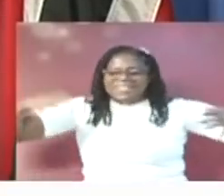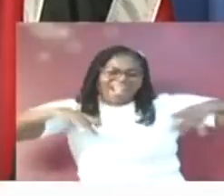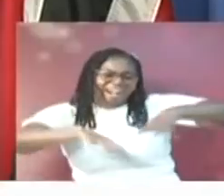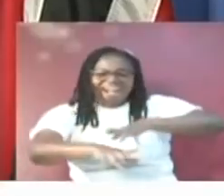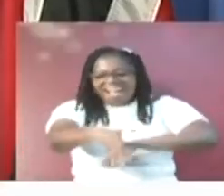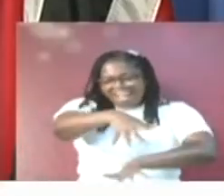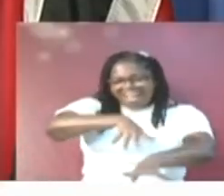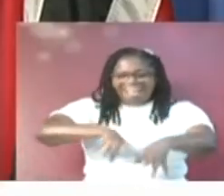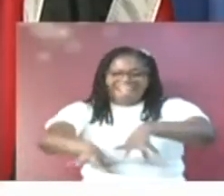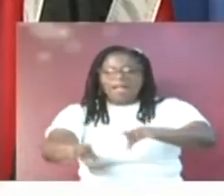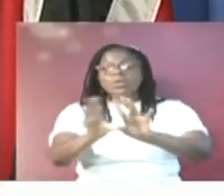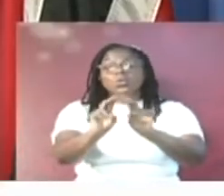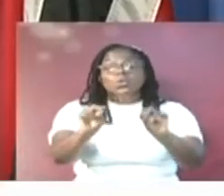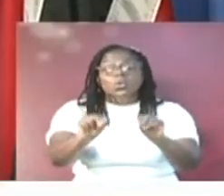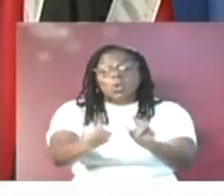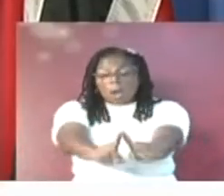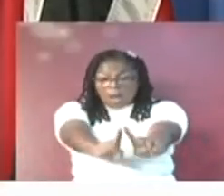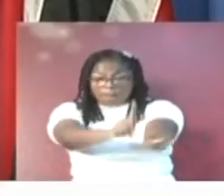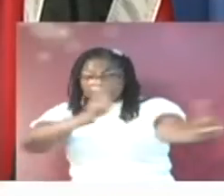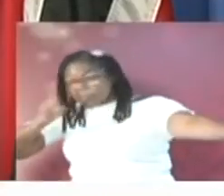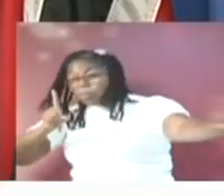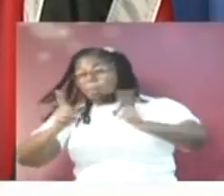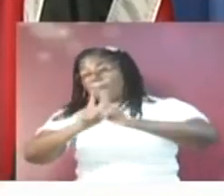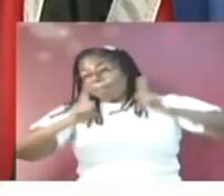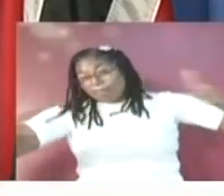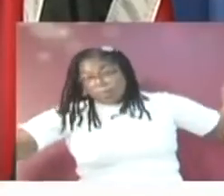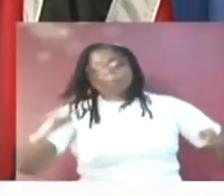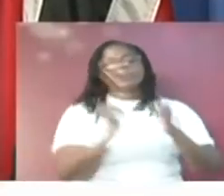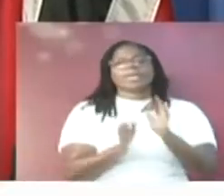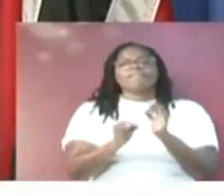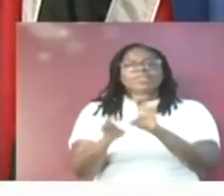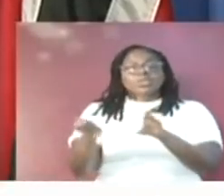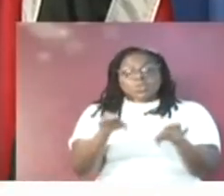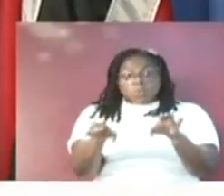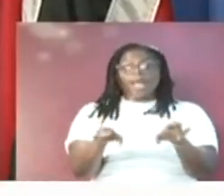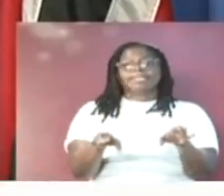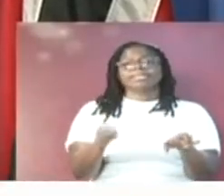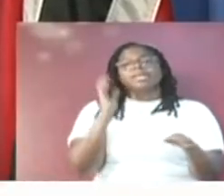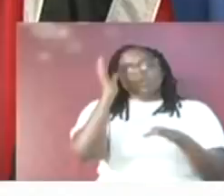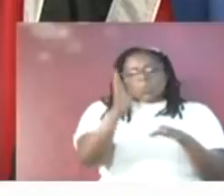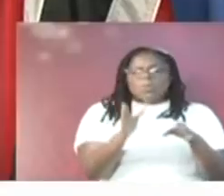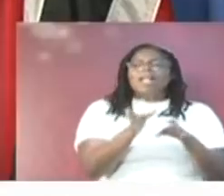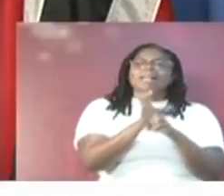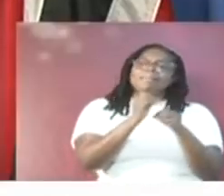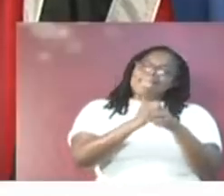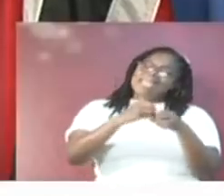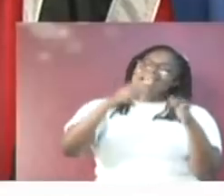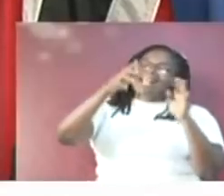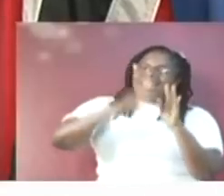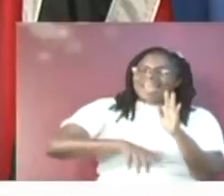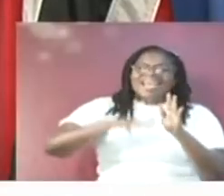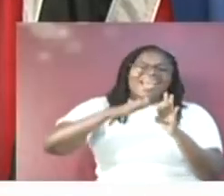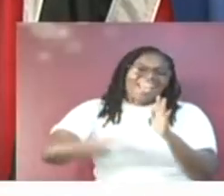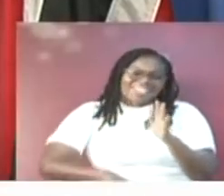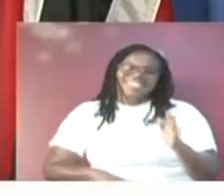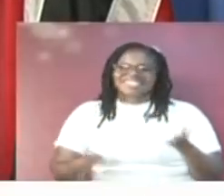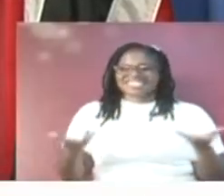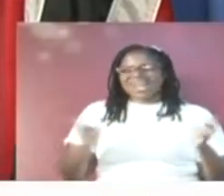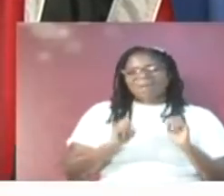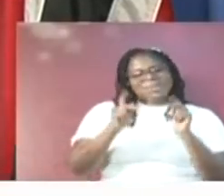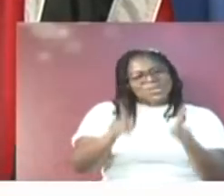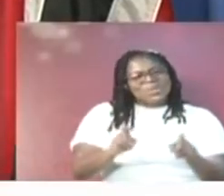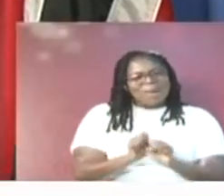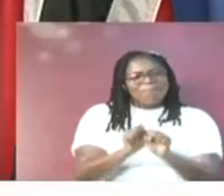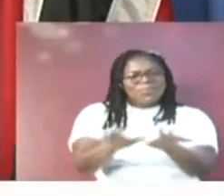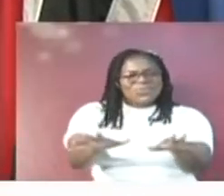If you do that, you will minimize the chances. I can't give you any guarantee, but